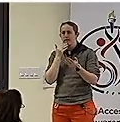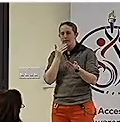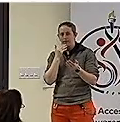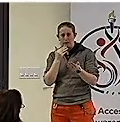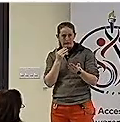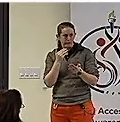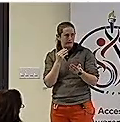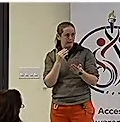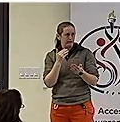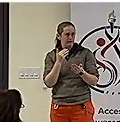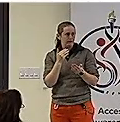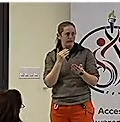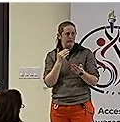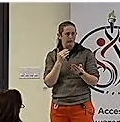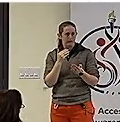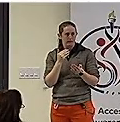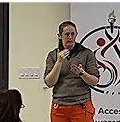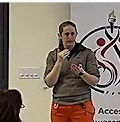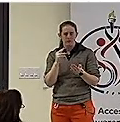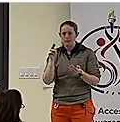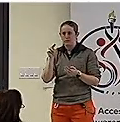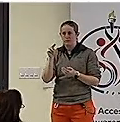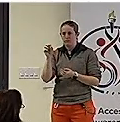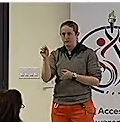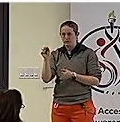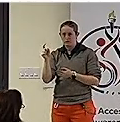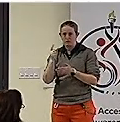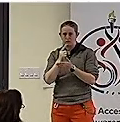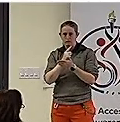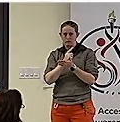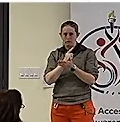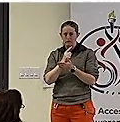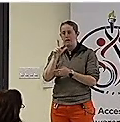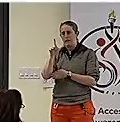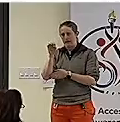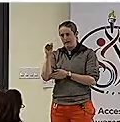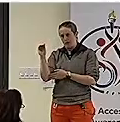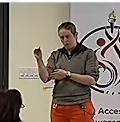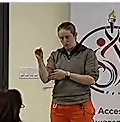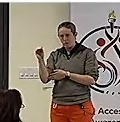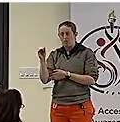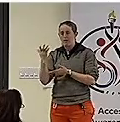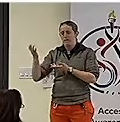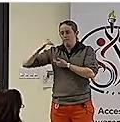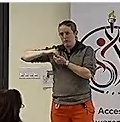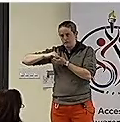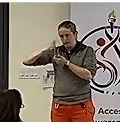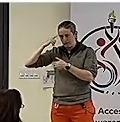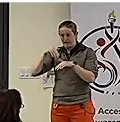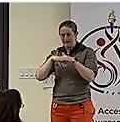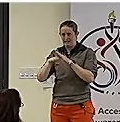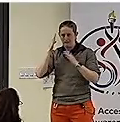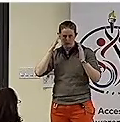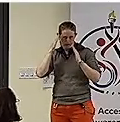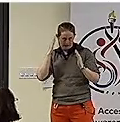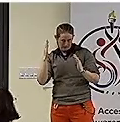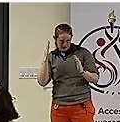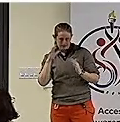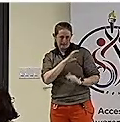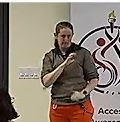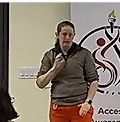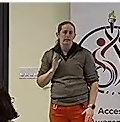and the Nova Scotia League for Equal Opportunities and the Partnership for Access Awareness Nova Scotia